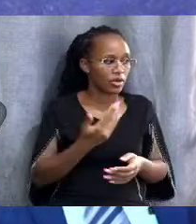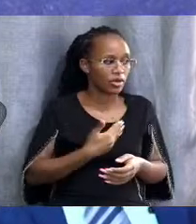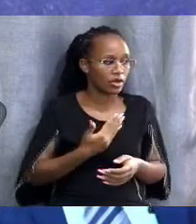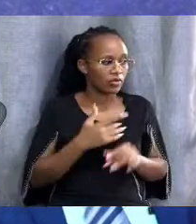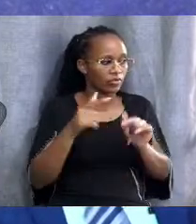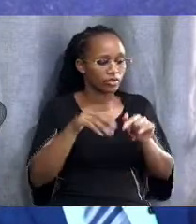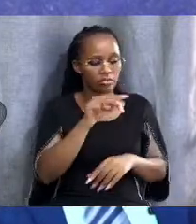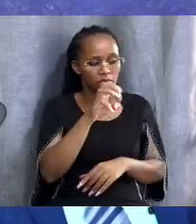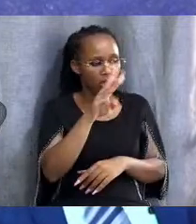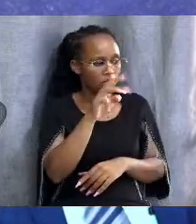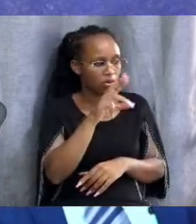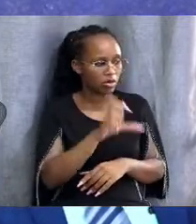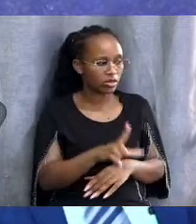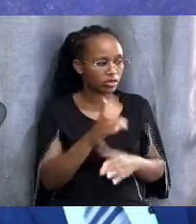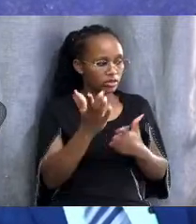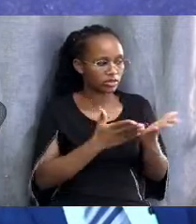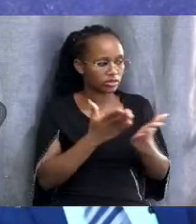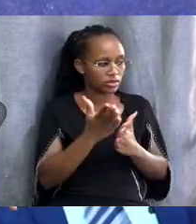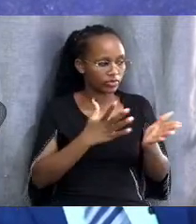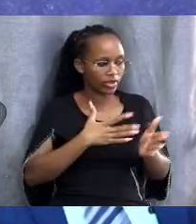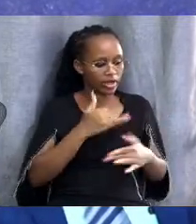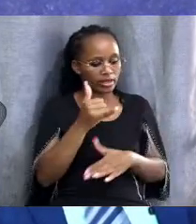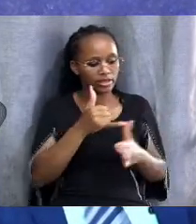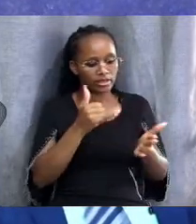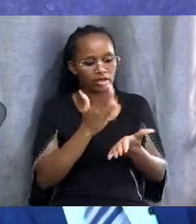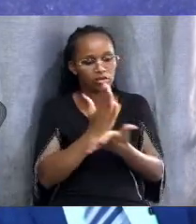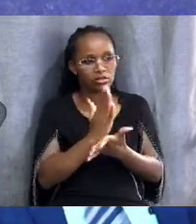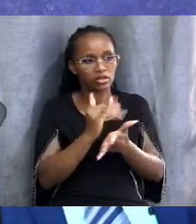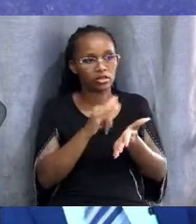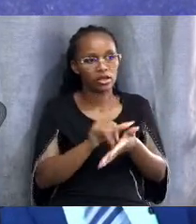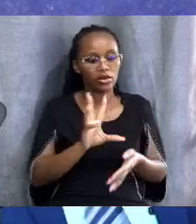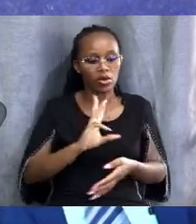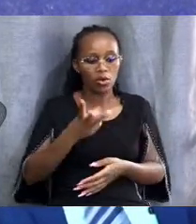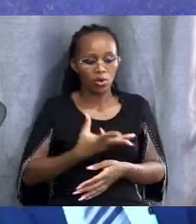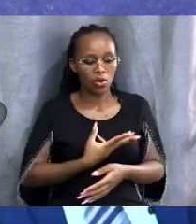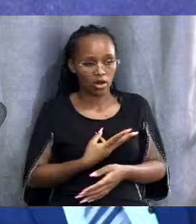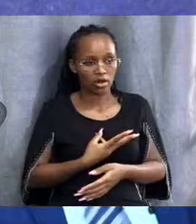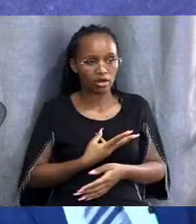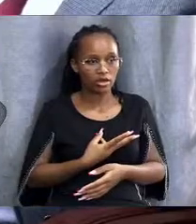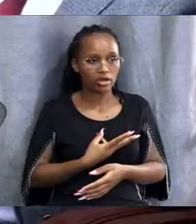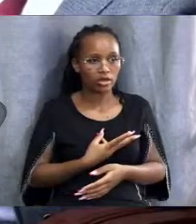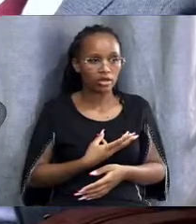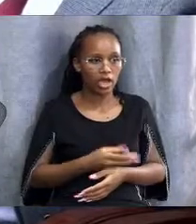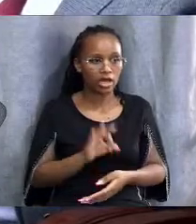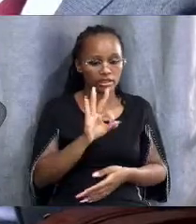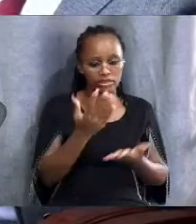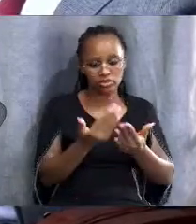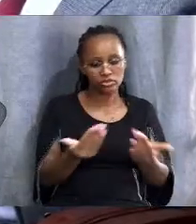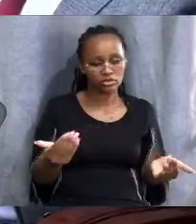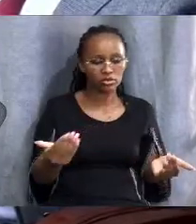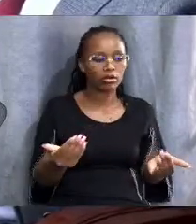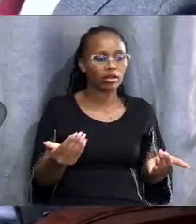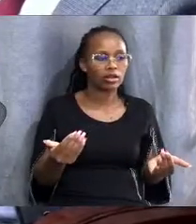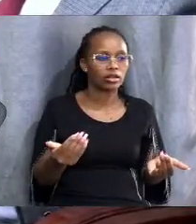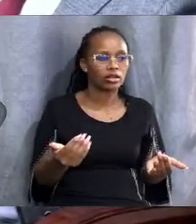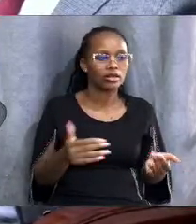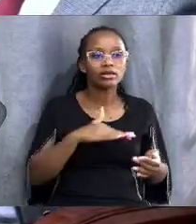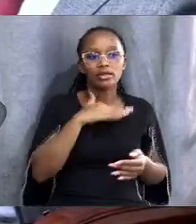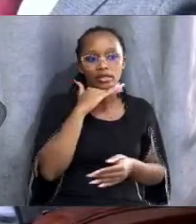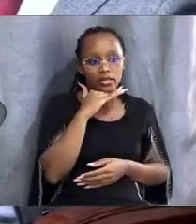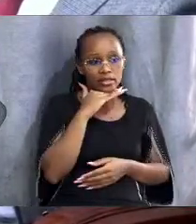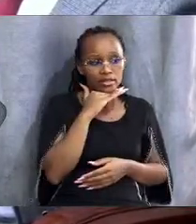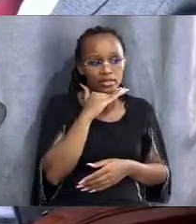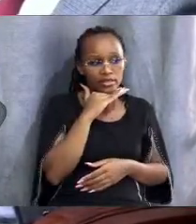this memorial service, and it is too unfortunate that the three children passed